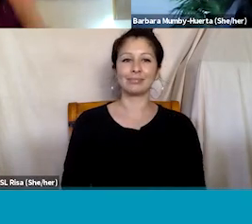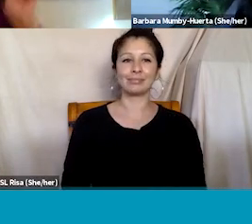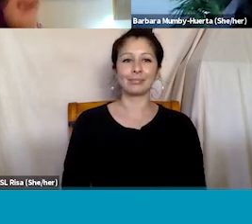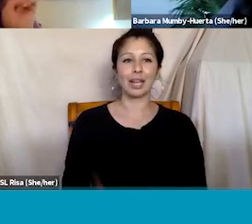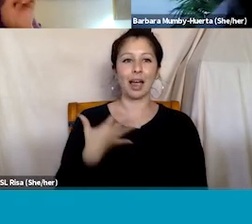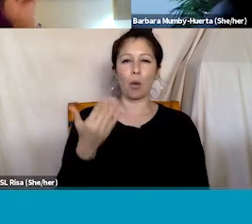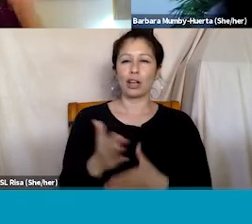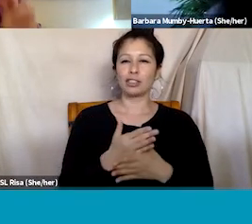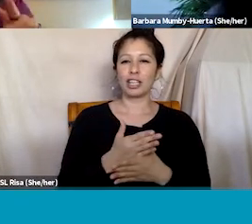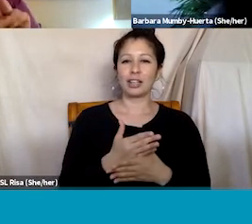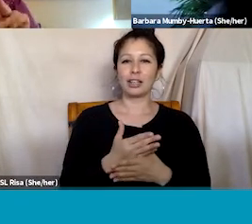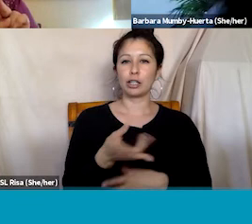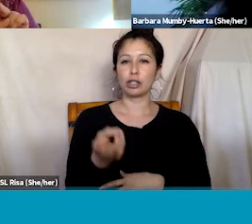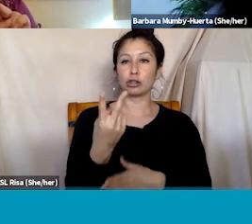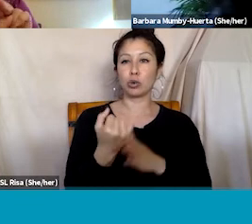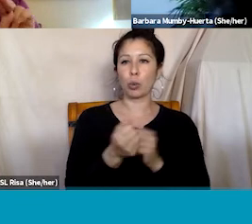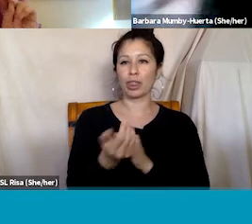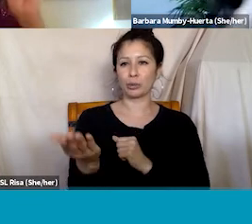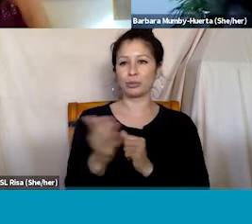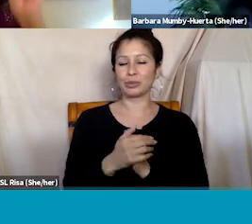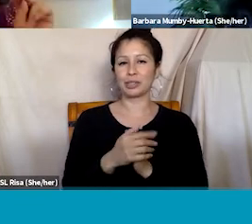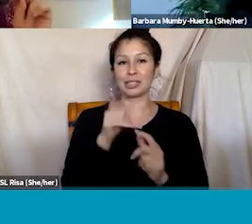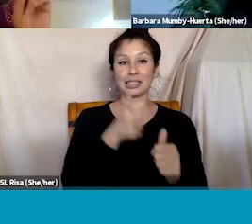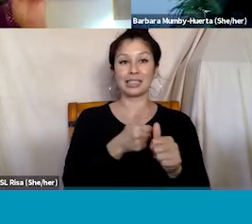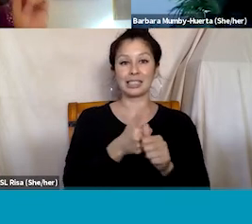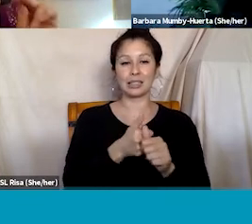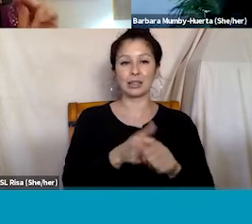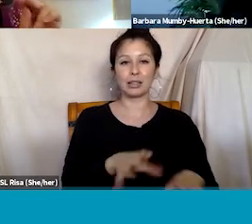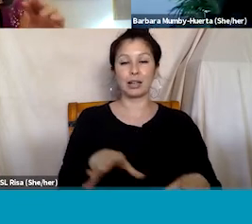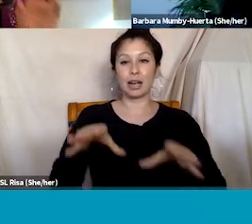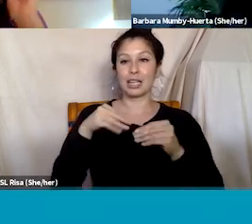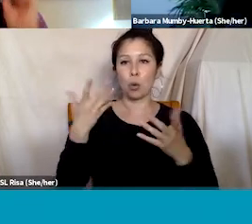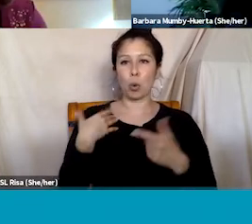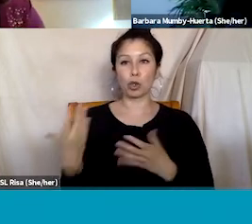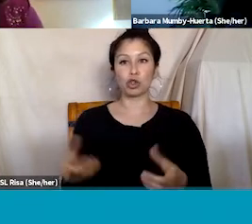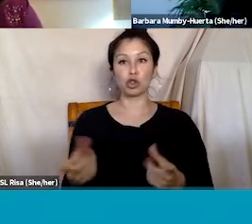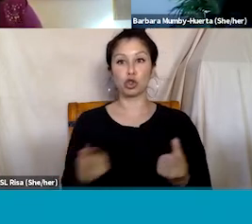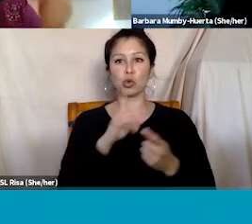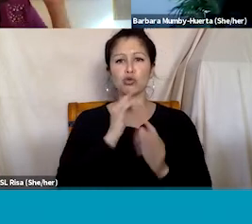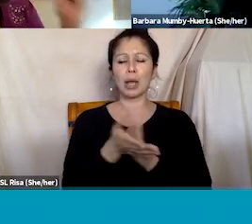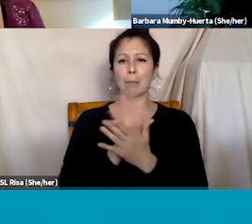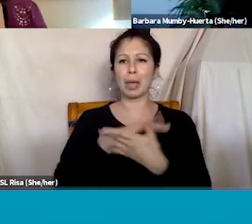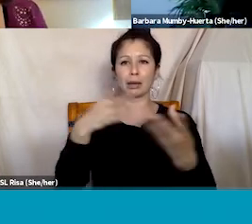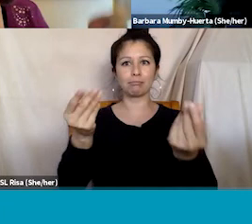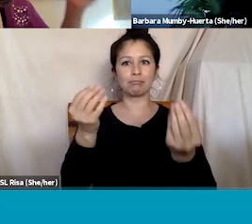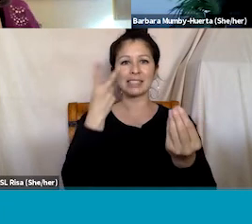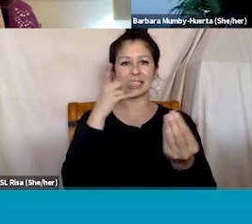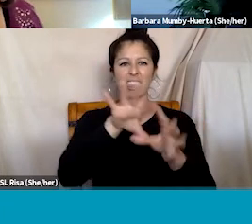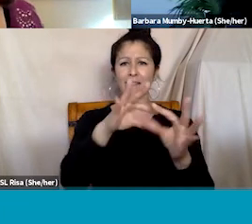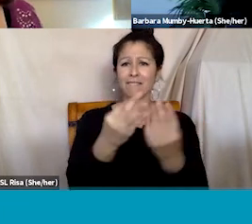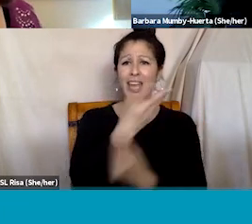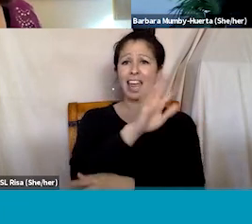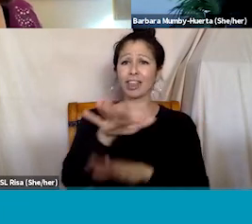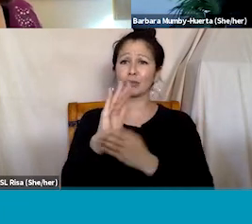just want to share two artists with you who have taken what we're doing and really made it tangible in their families and